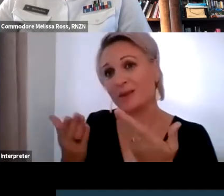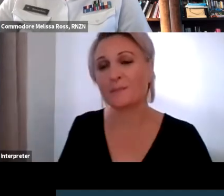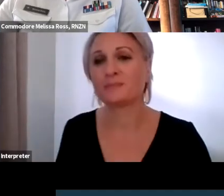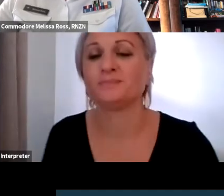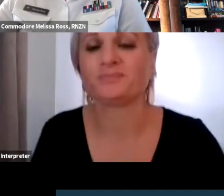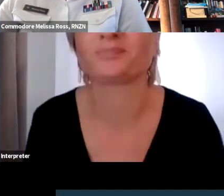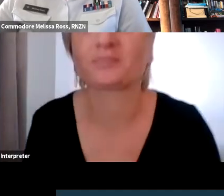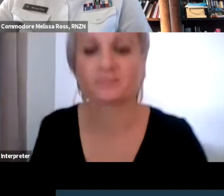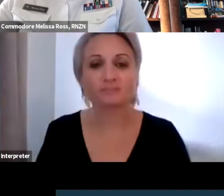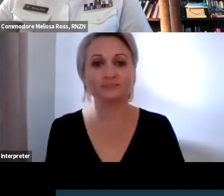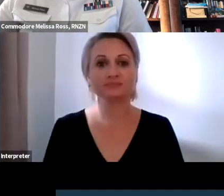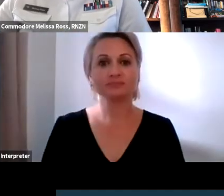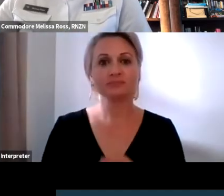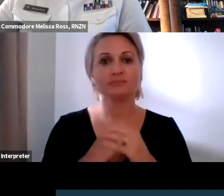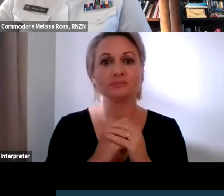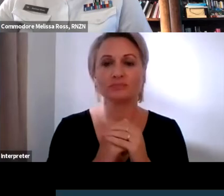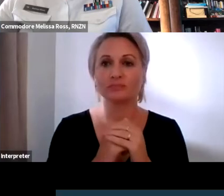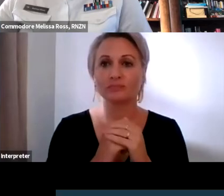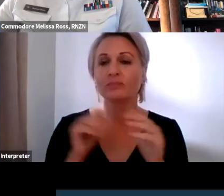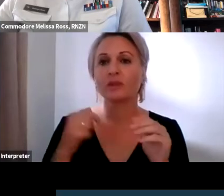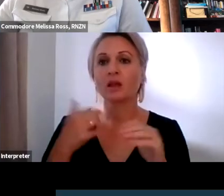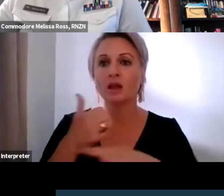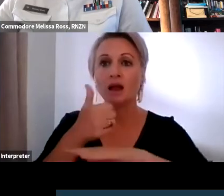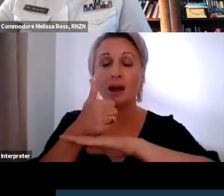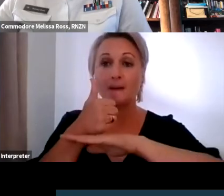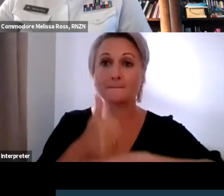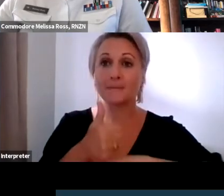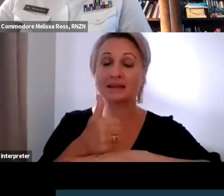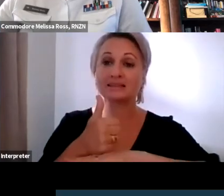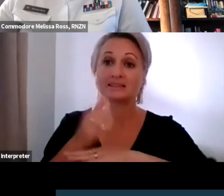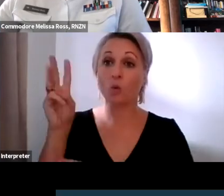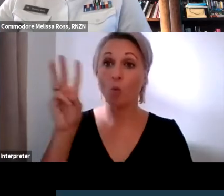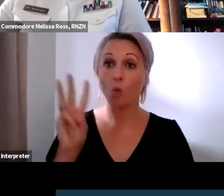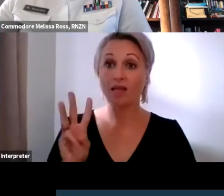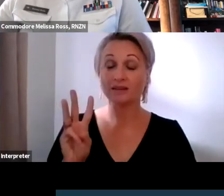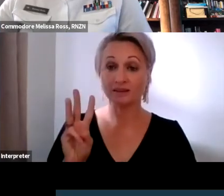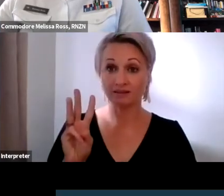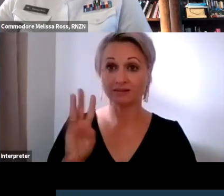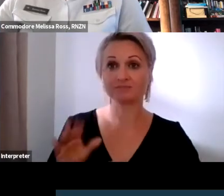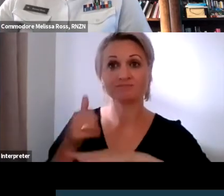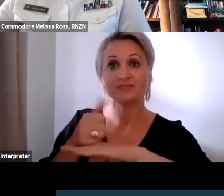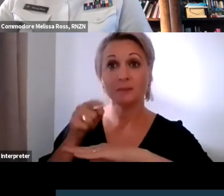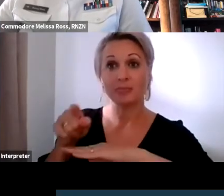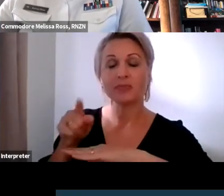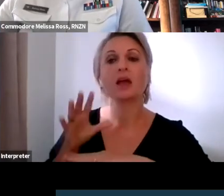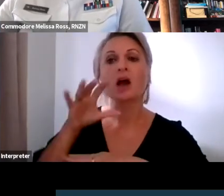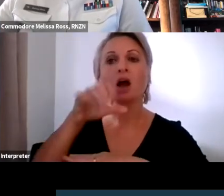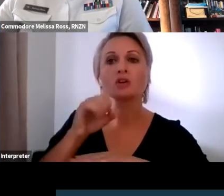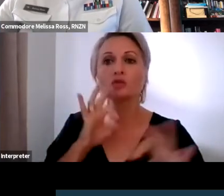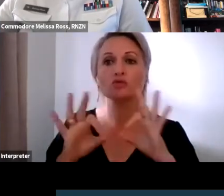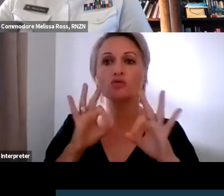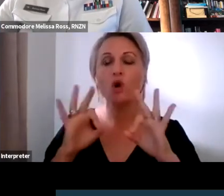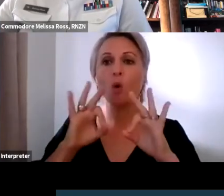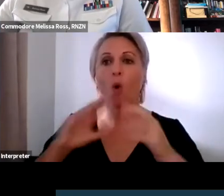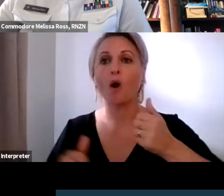following in. I am based in Wellington, and I took over the role as the Deputy Chief of the